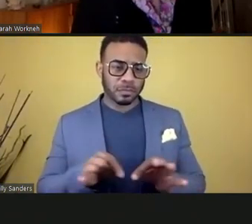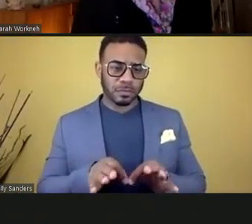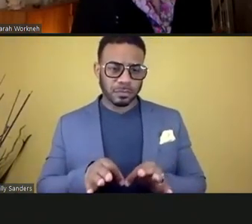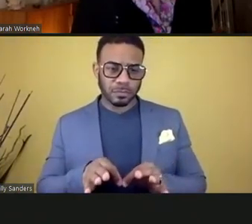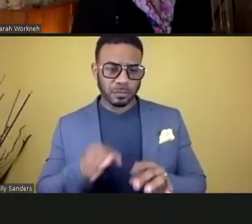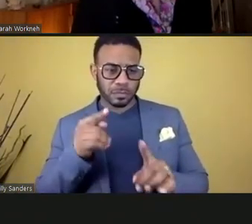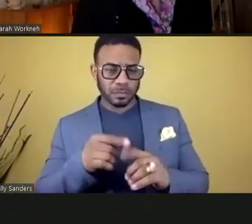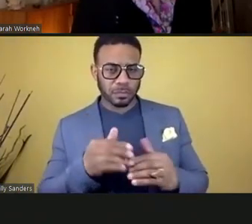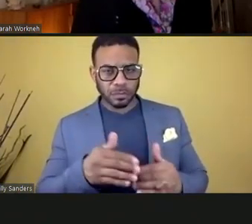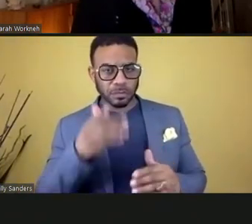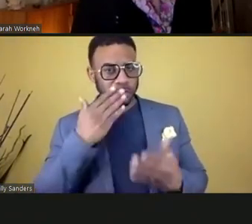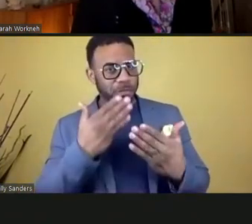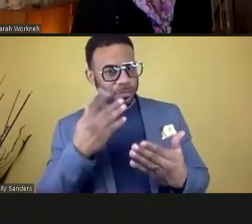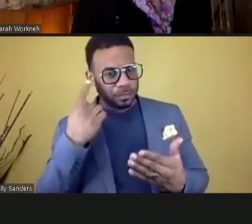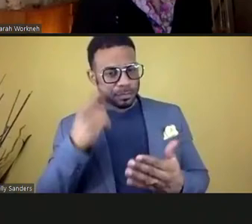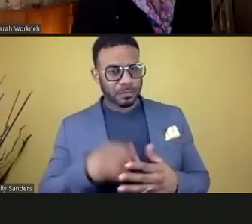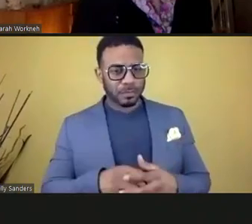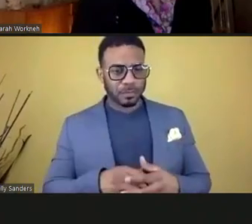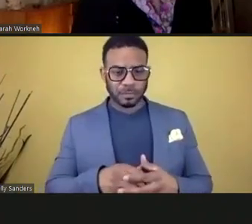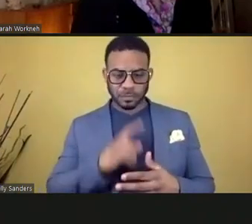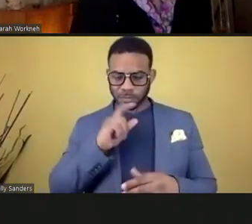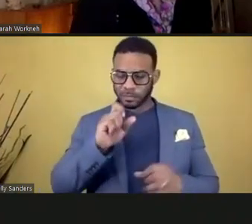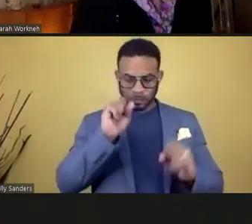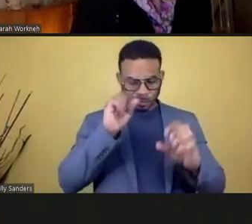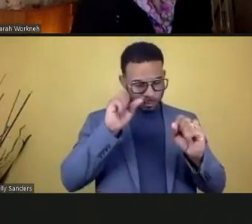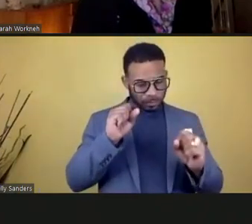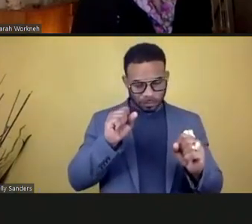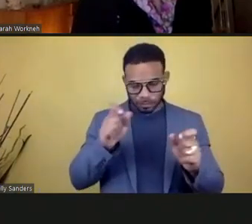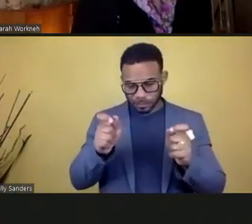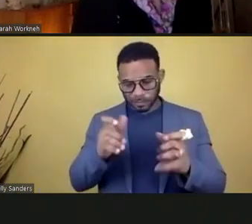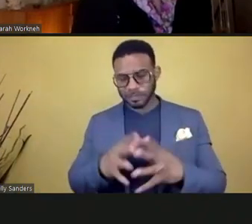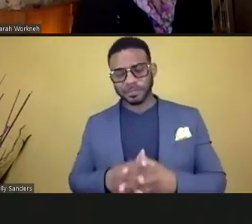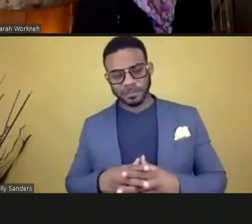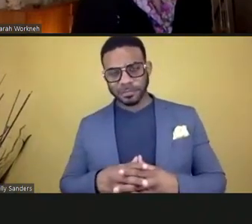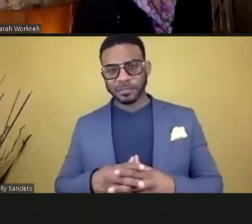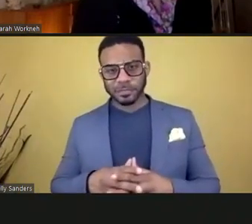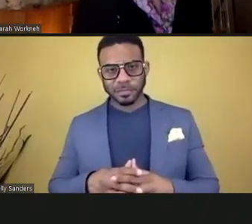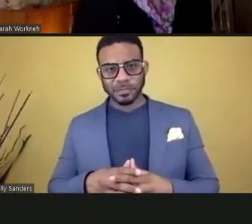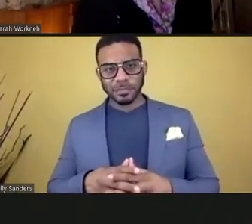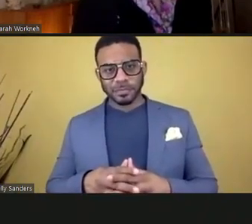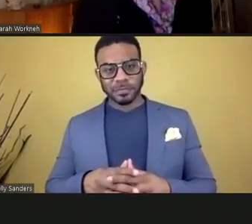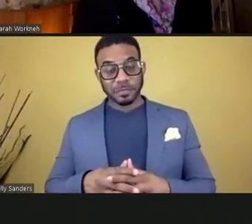points forward. So thank you for being such an amazing moderator.